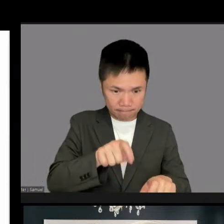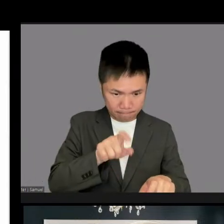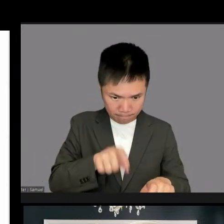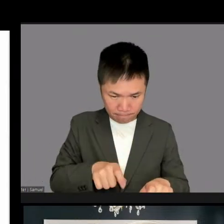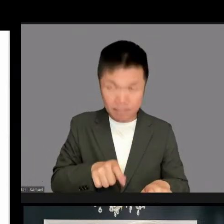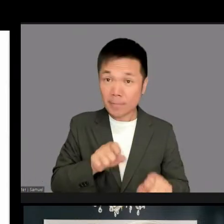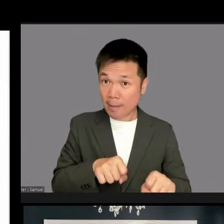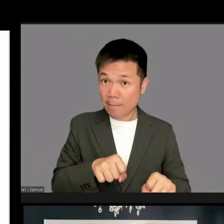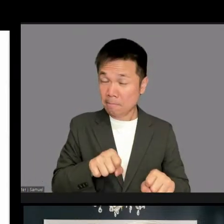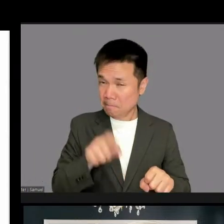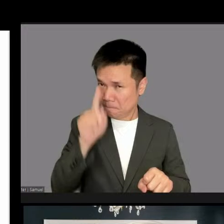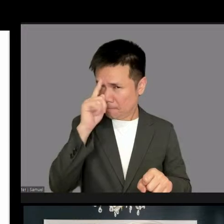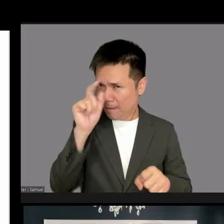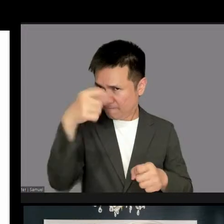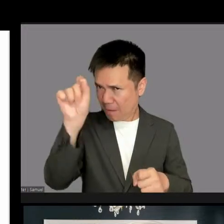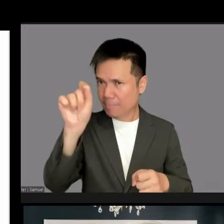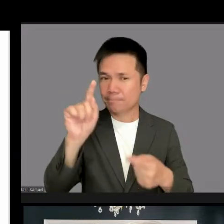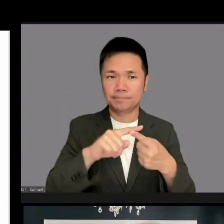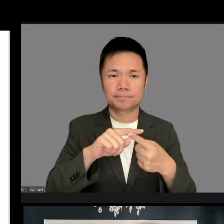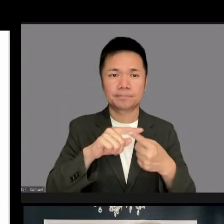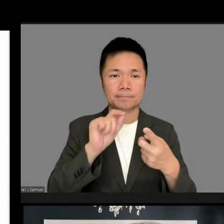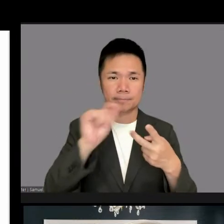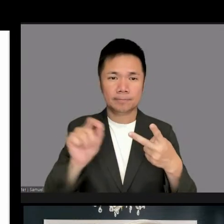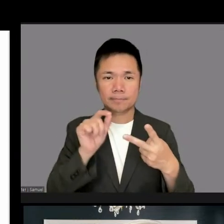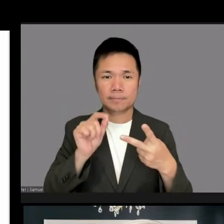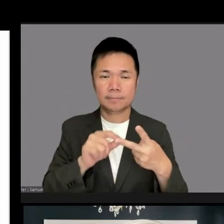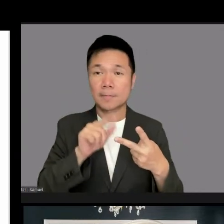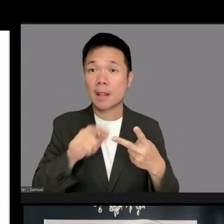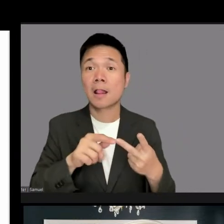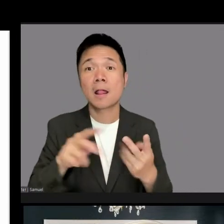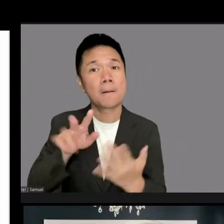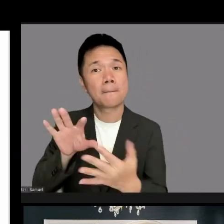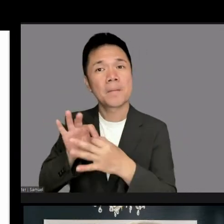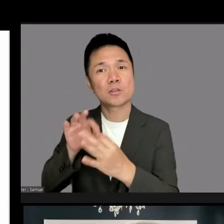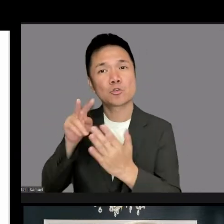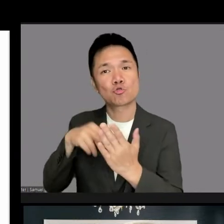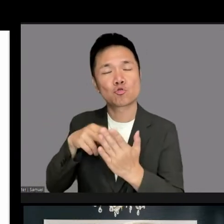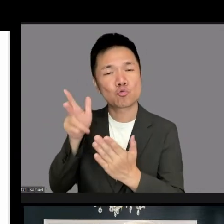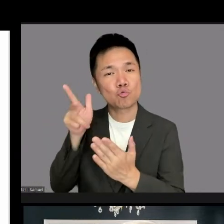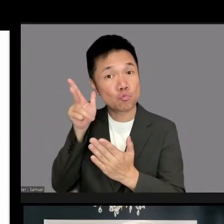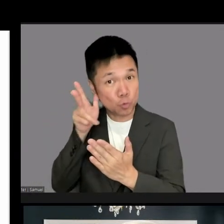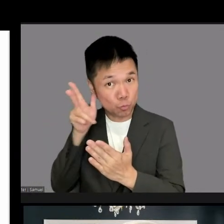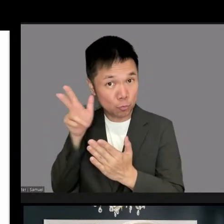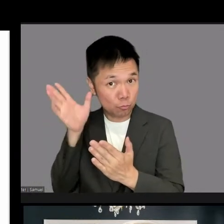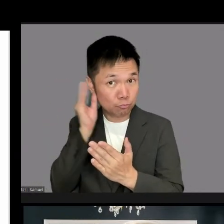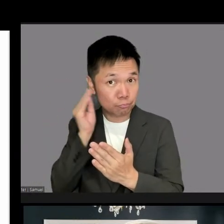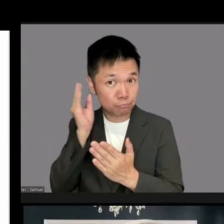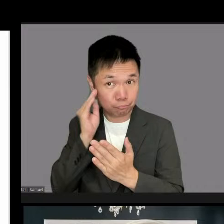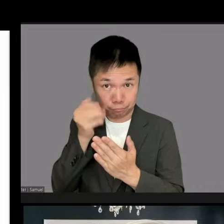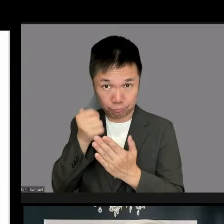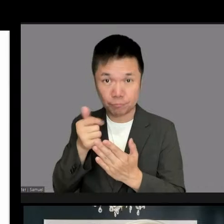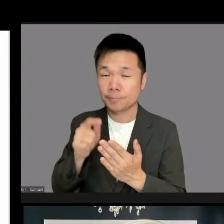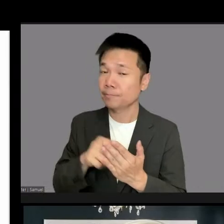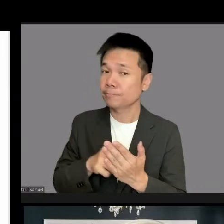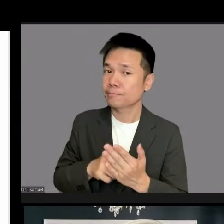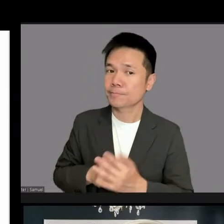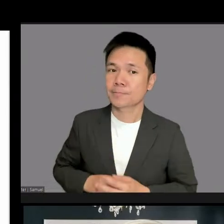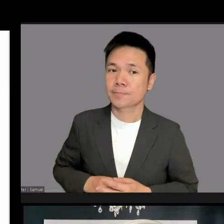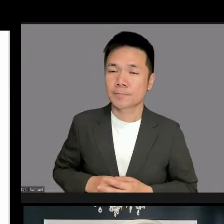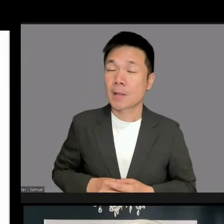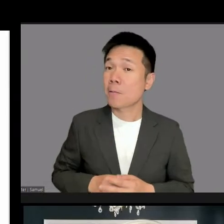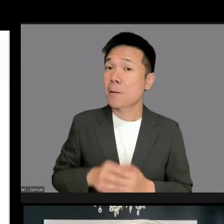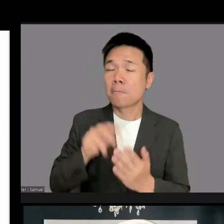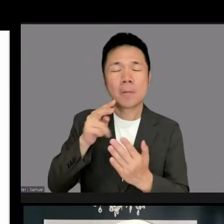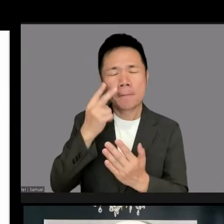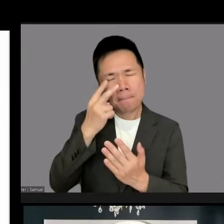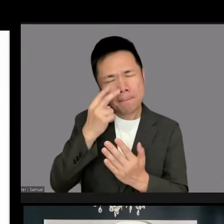Number two, does it have compatibility with a screen reader? So if a person chooses to turn on their screen reader on